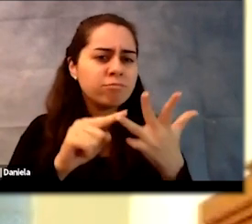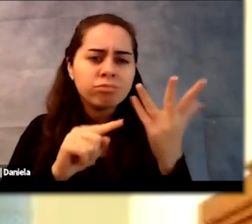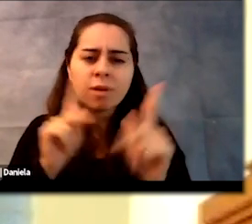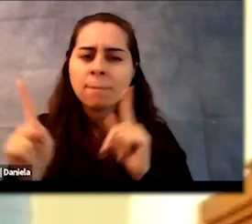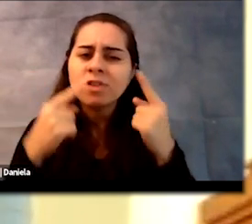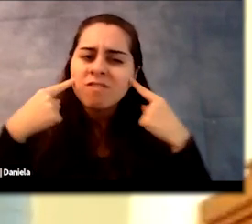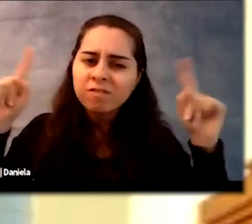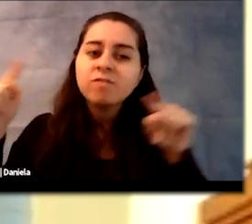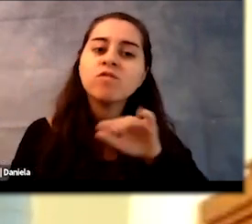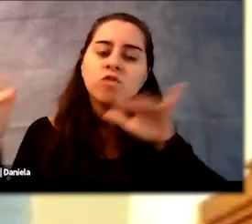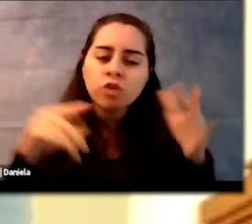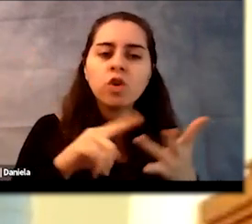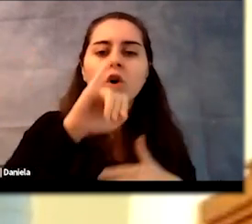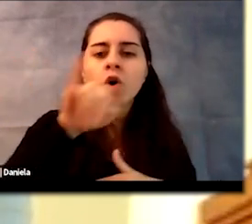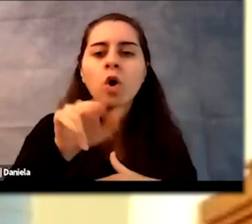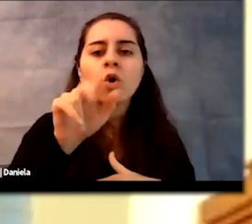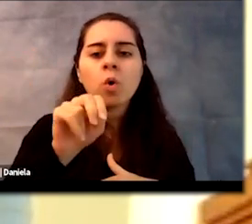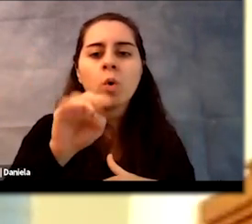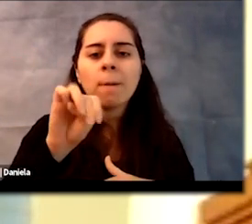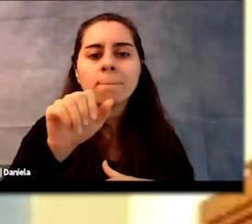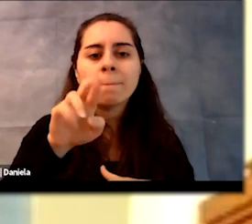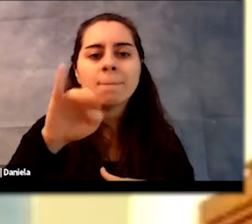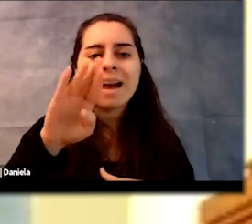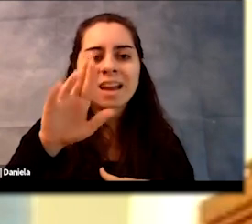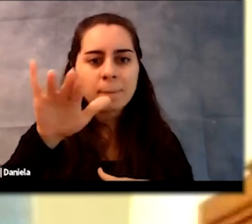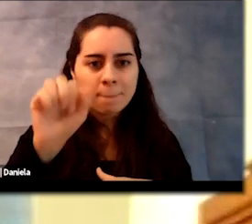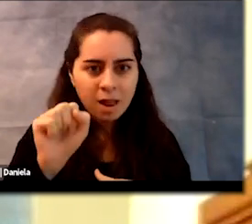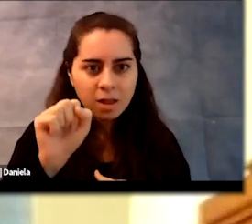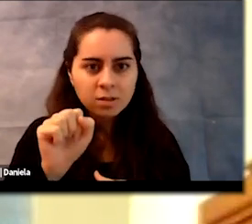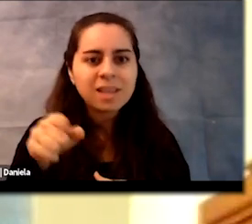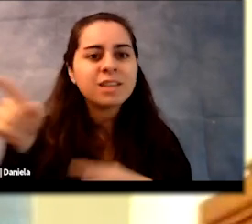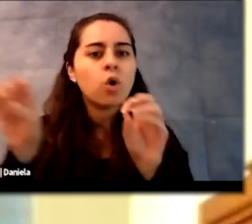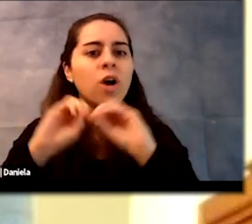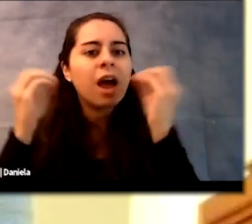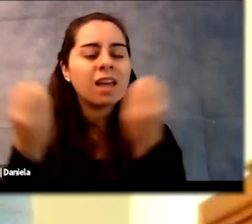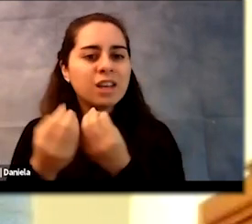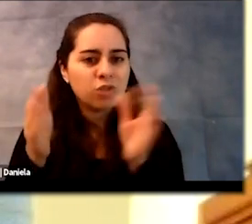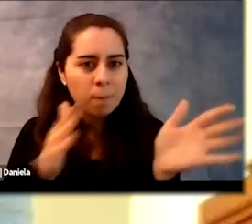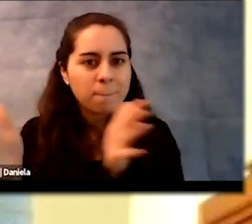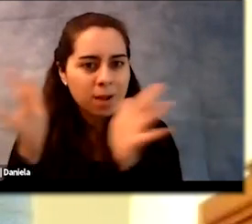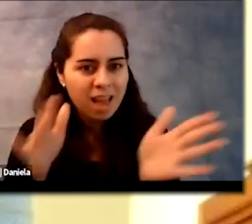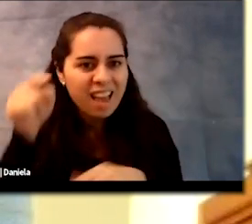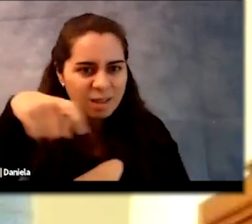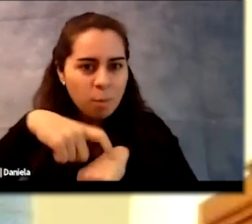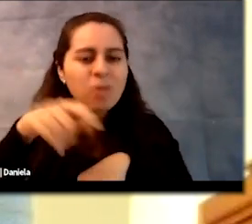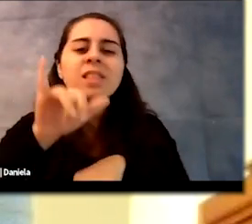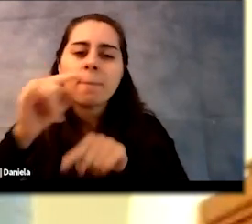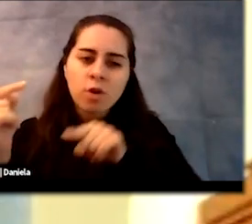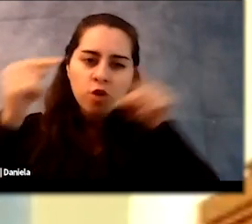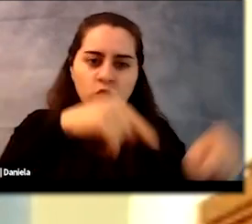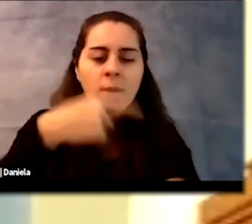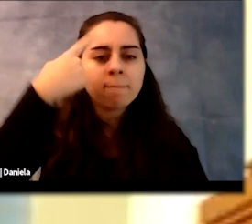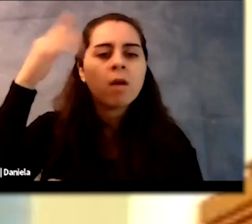Juan Mariveras, the leader of the Puerto Rican Socialist Party, the organization which organized the event, also spoke.